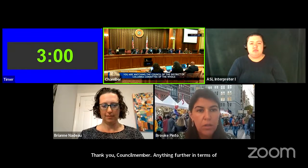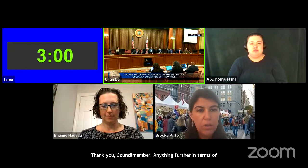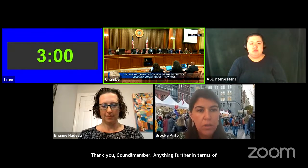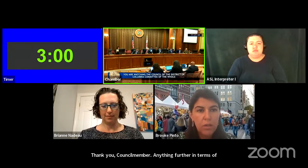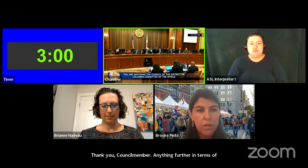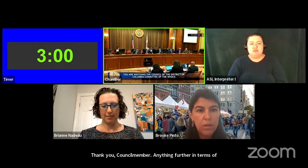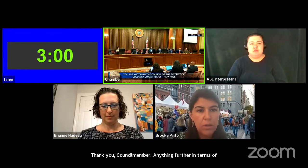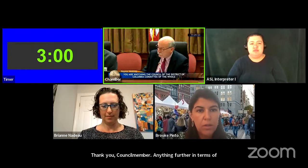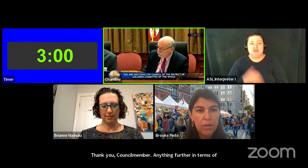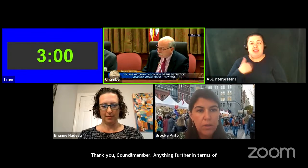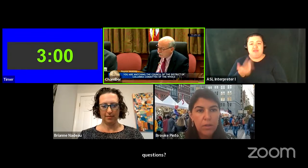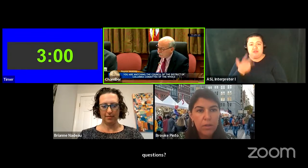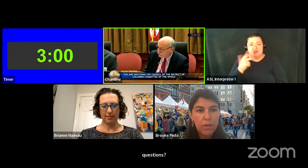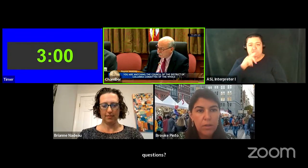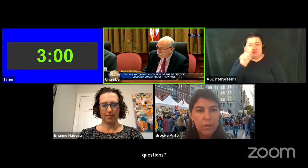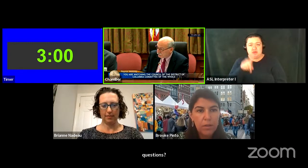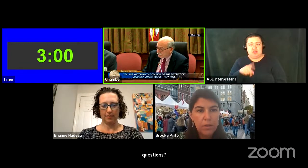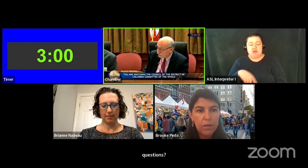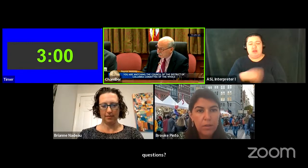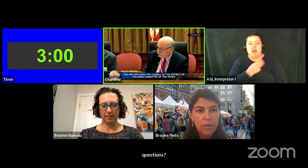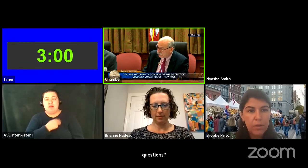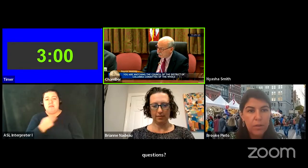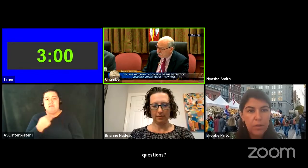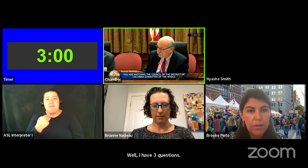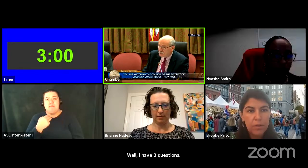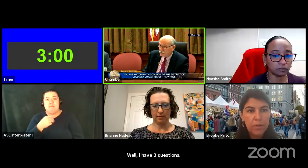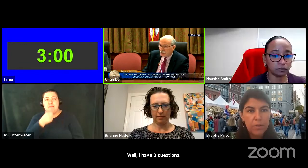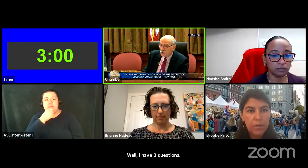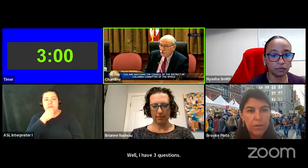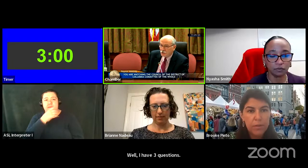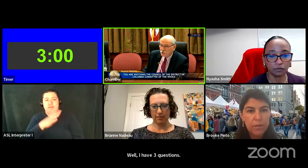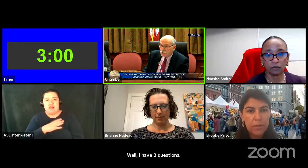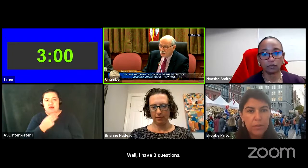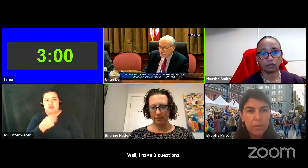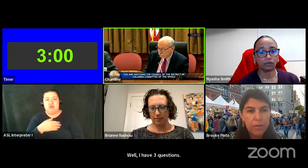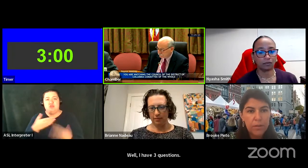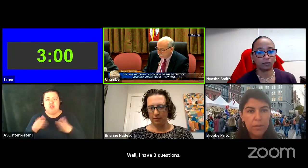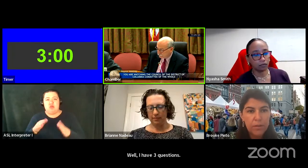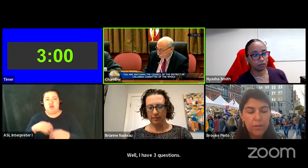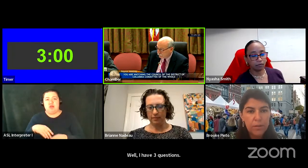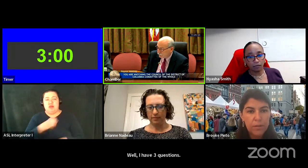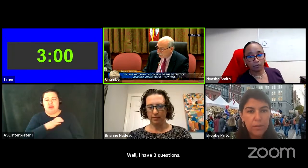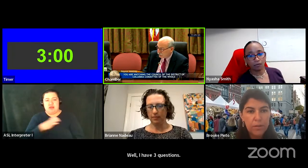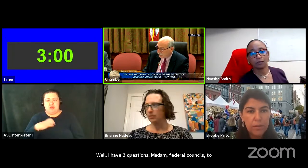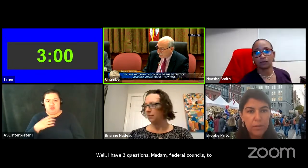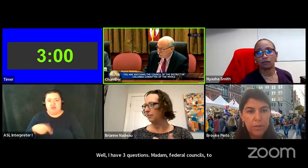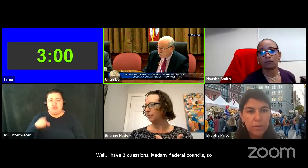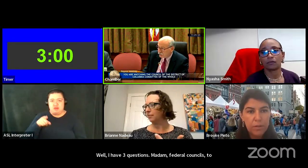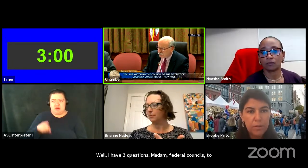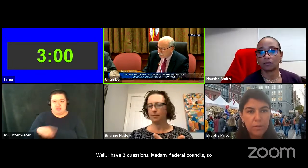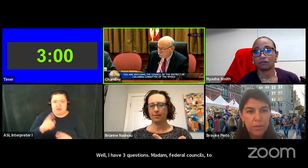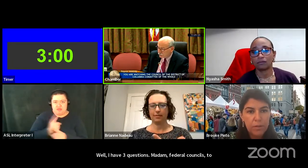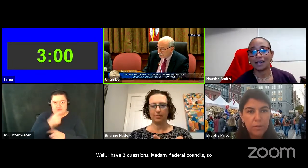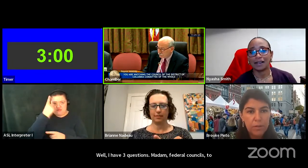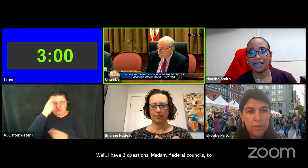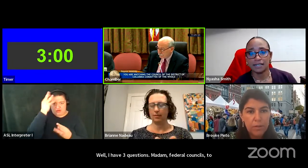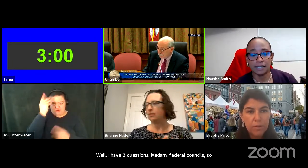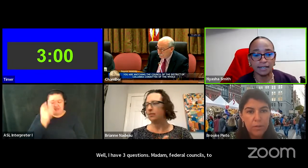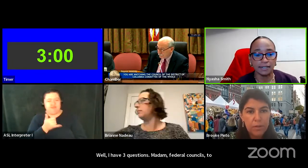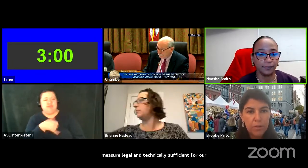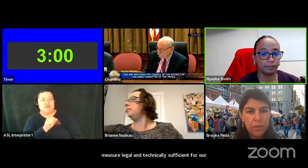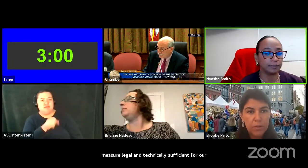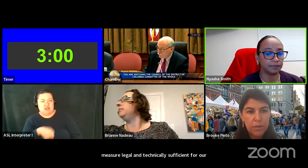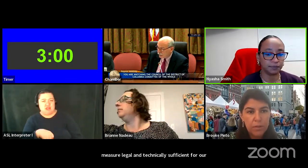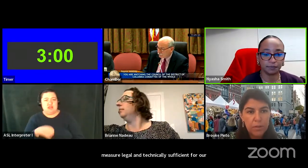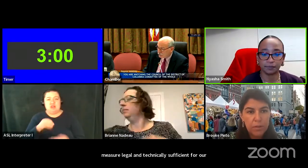Well, I have three questions. Madam General Counsel, is the measure legally and technically sufficient for our consideration? Yes, it is. Madam Secretary, is the record complete?